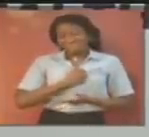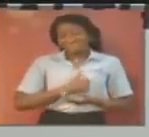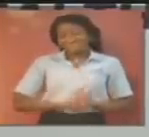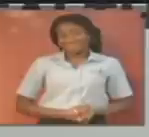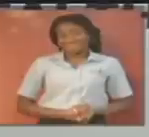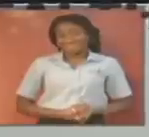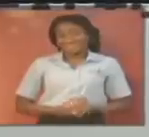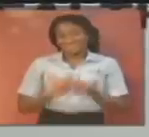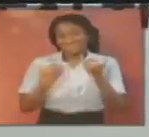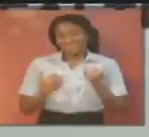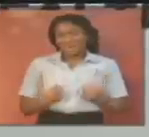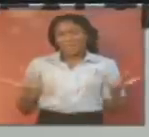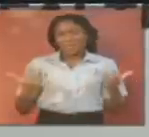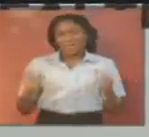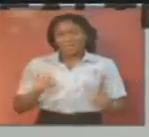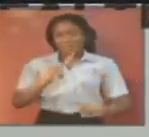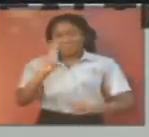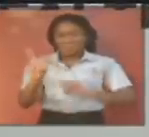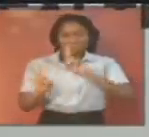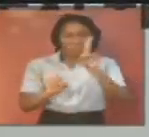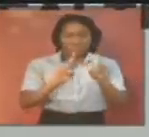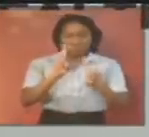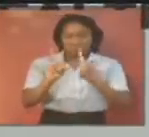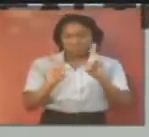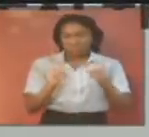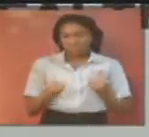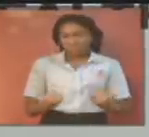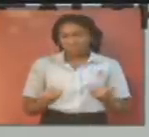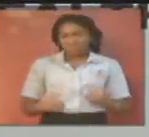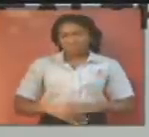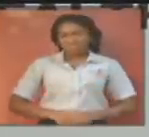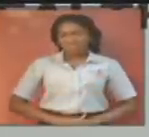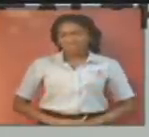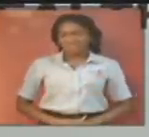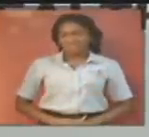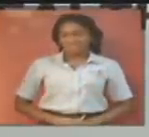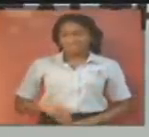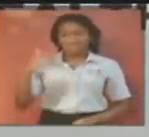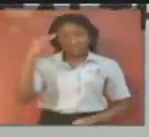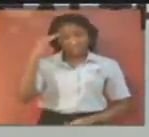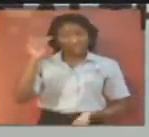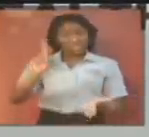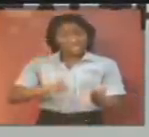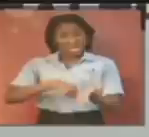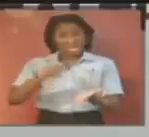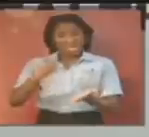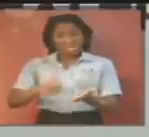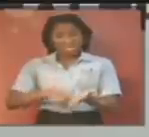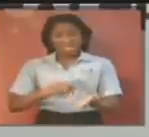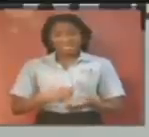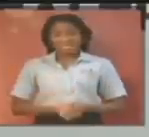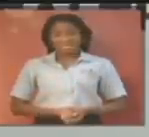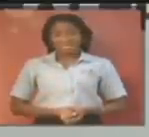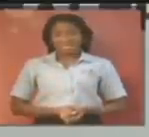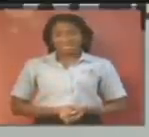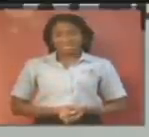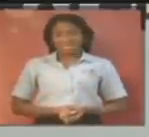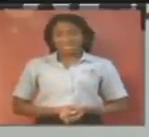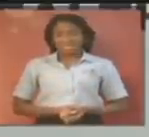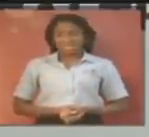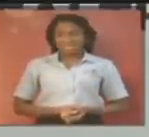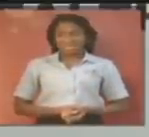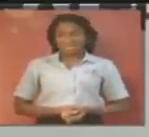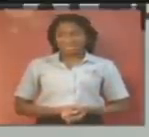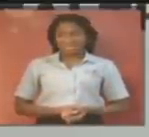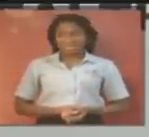And we go into the question and answer segment. As you know, we sometimes field questions that arise often from you,